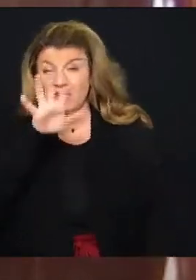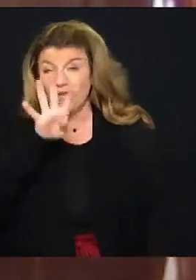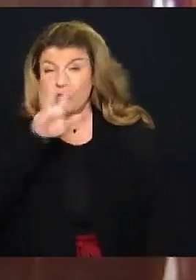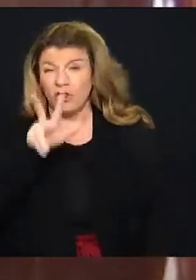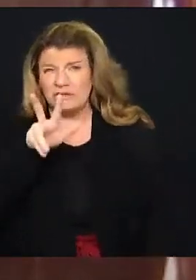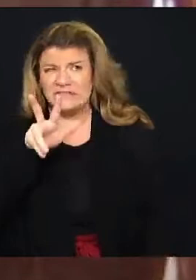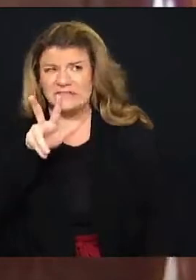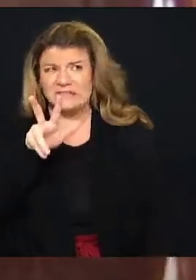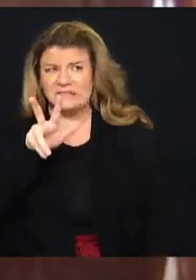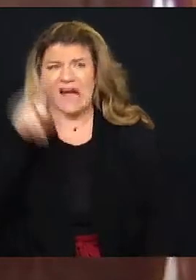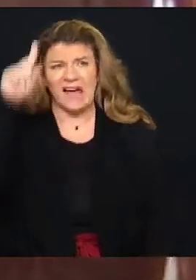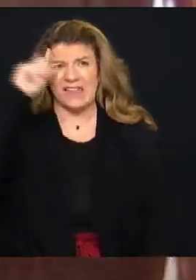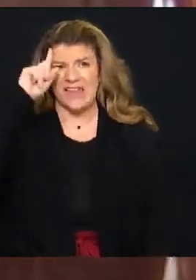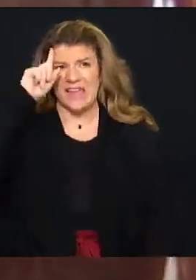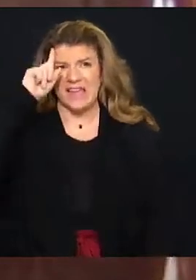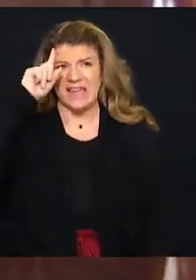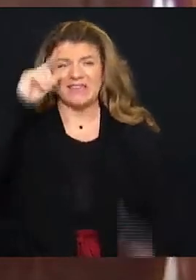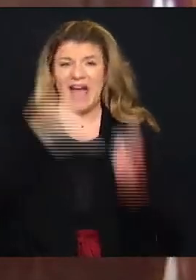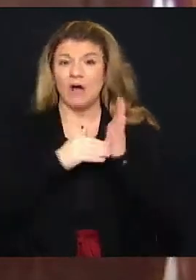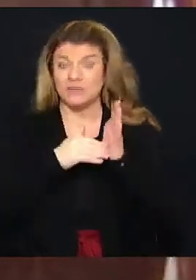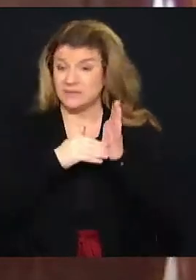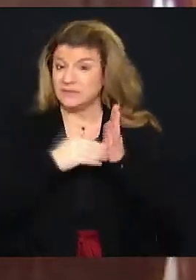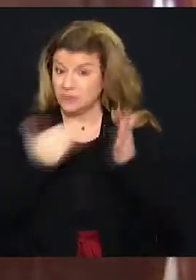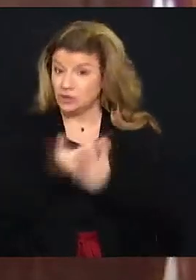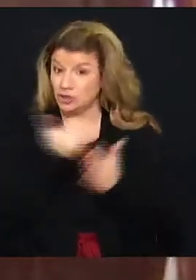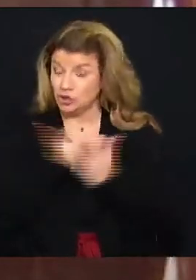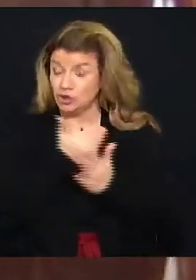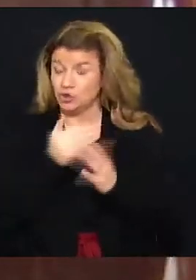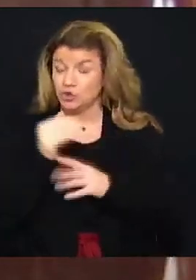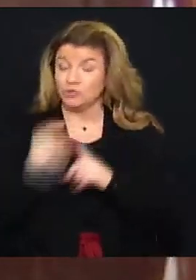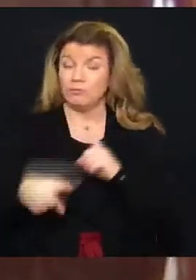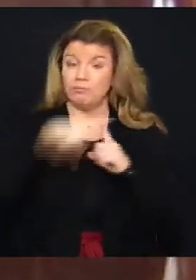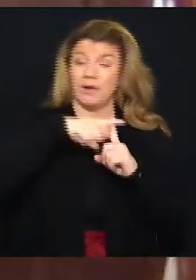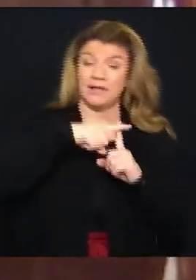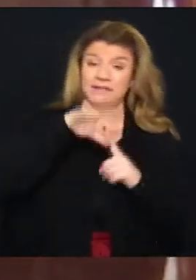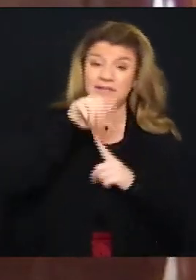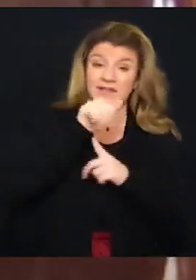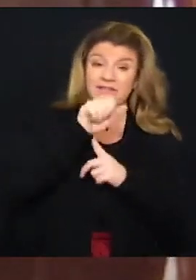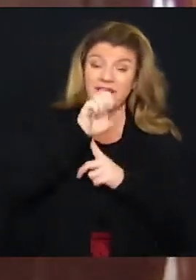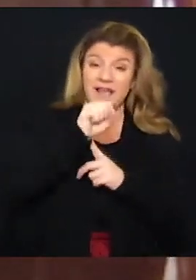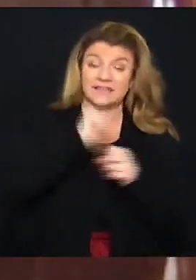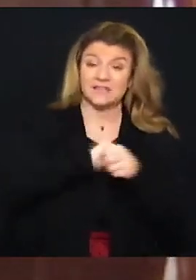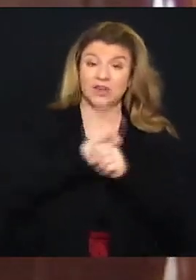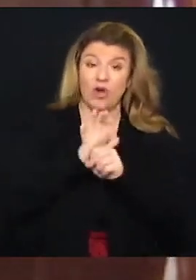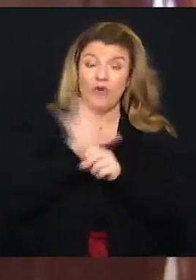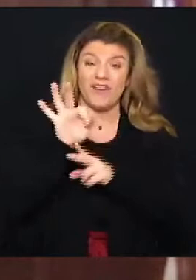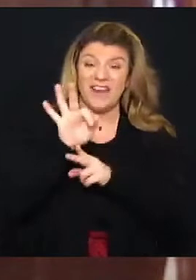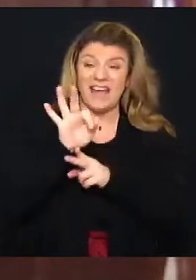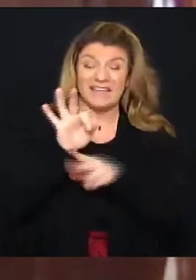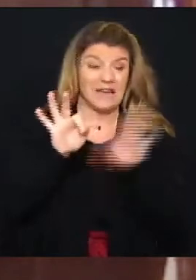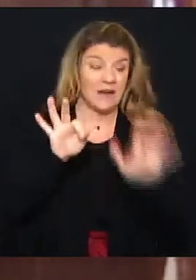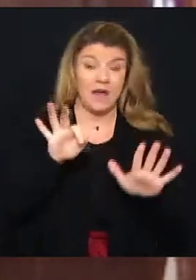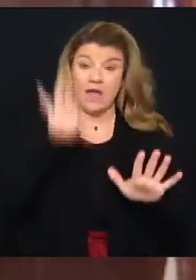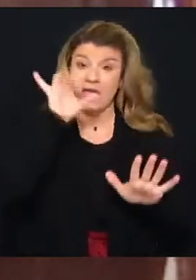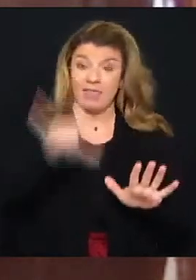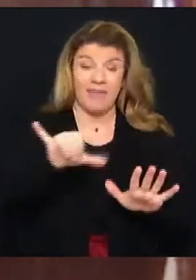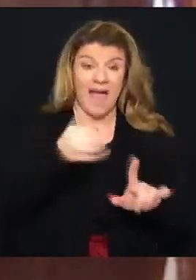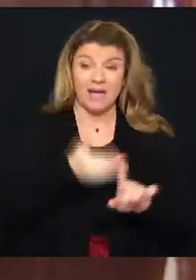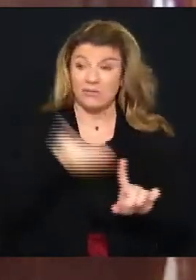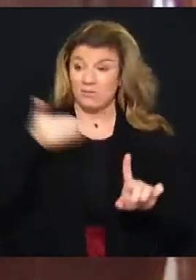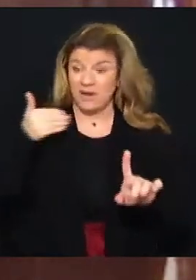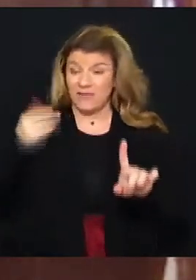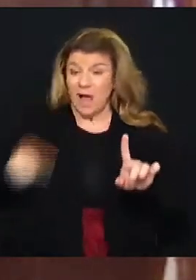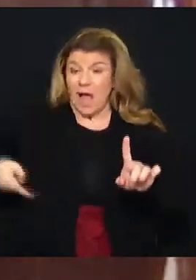543, I think, thousand cases, new cases of COVID-19, which our previous highest single day record was